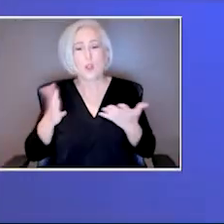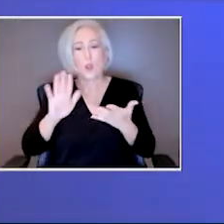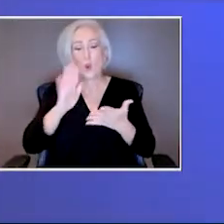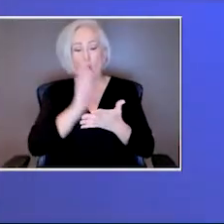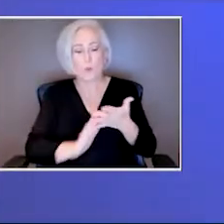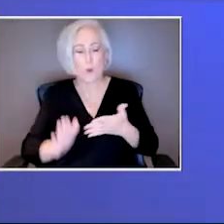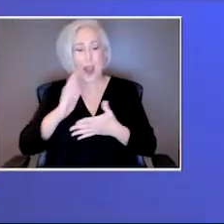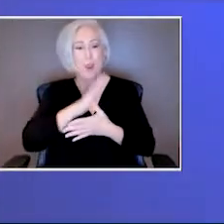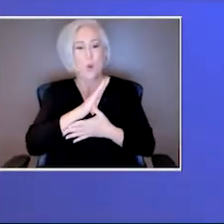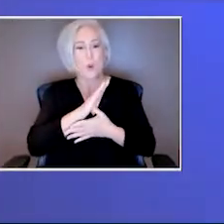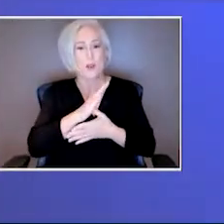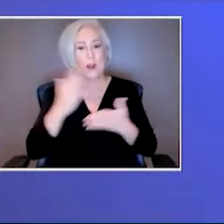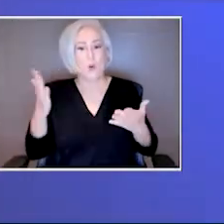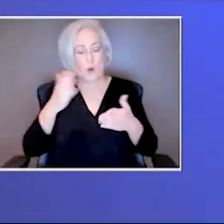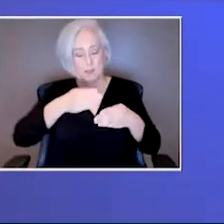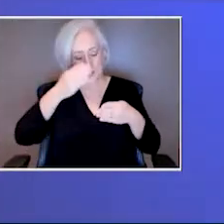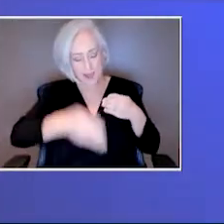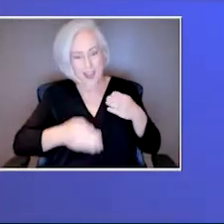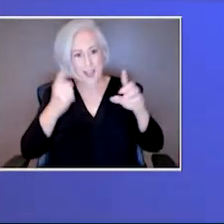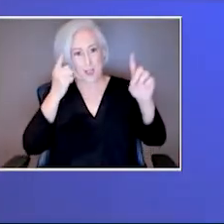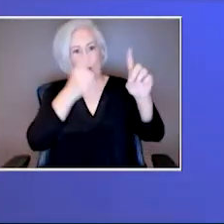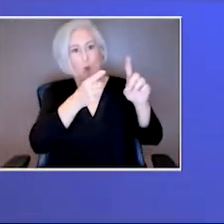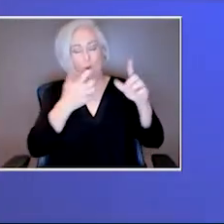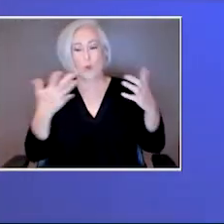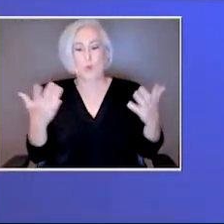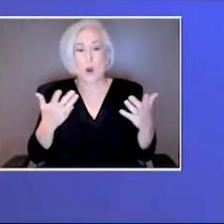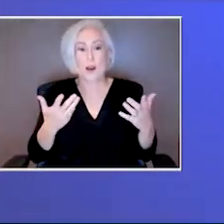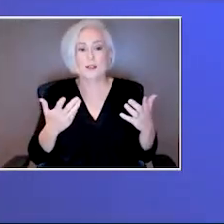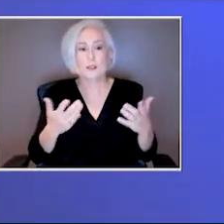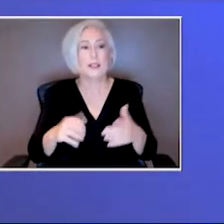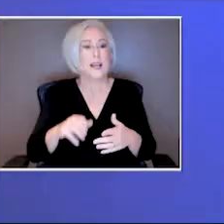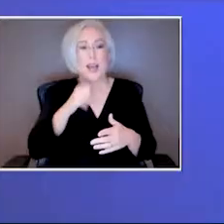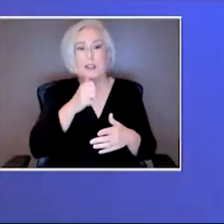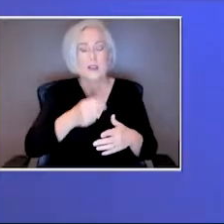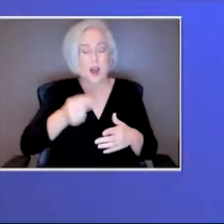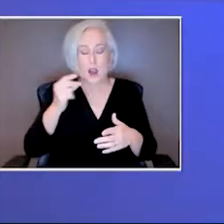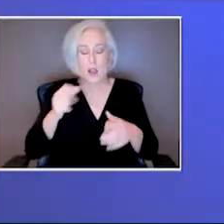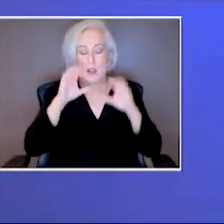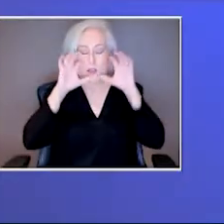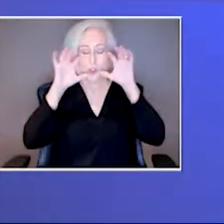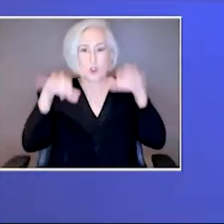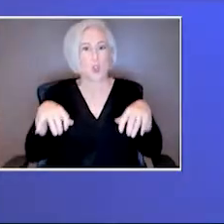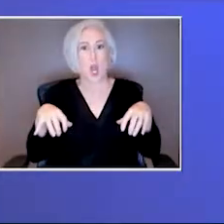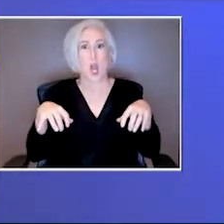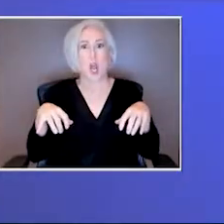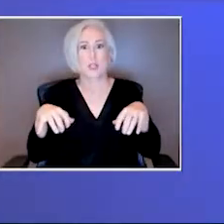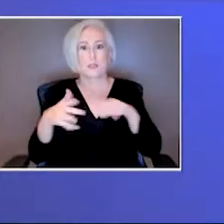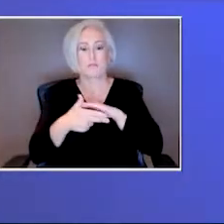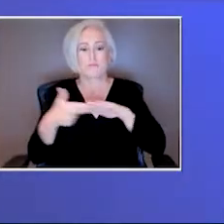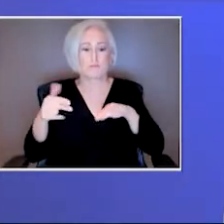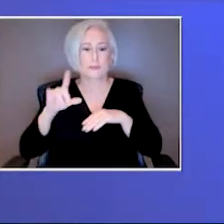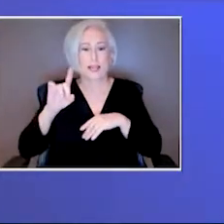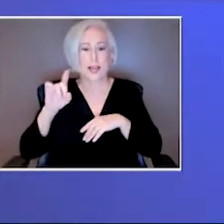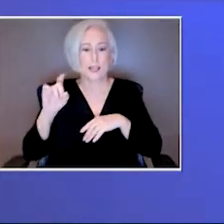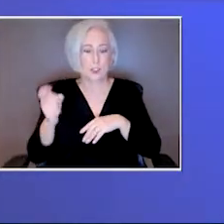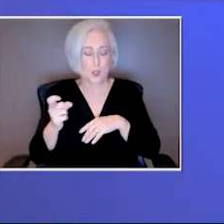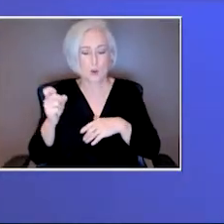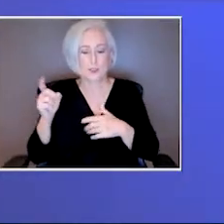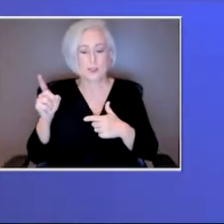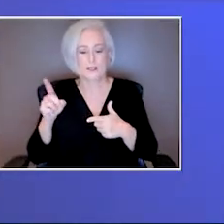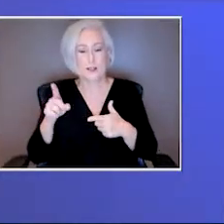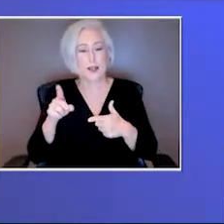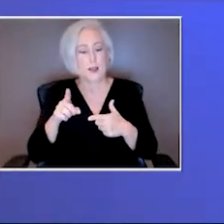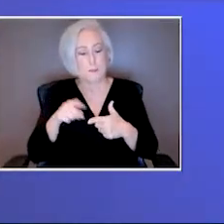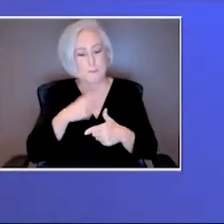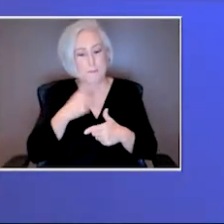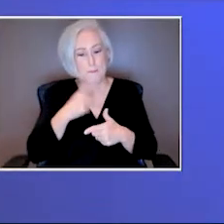goal versus everyone who's just kind of here in the now, shocked of their diagnosis. And so taking the time to really be like, hey, let's look at the future.